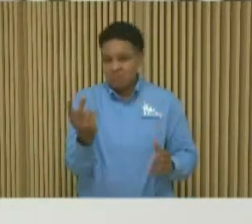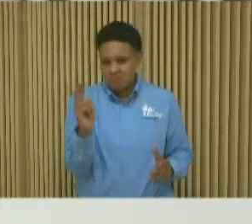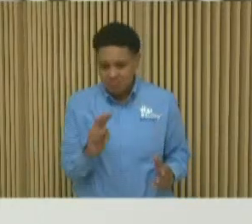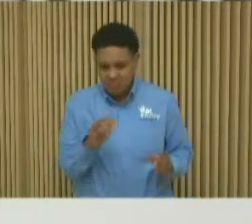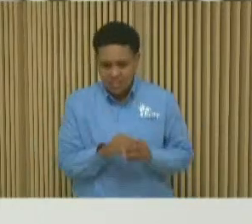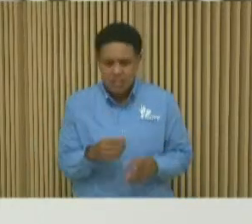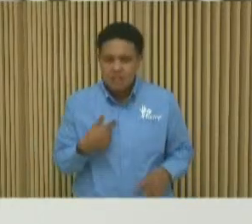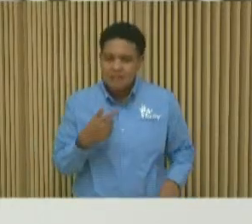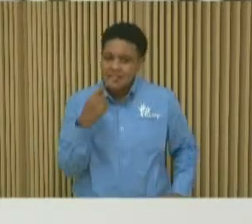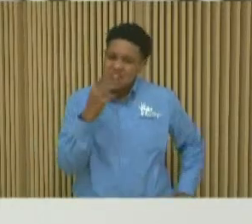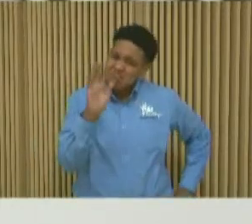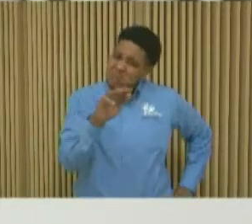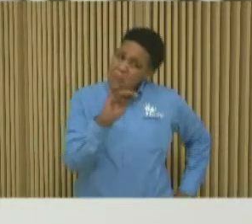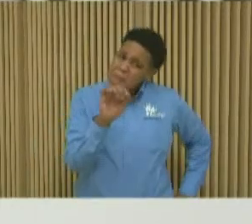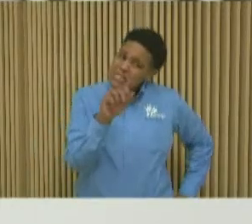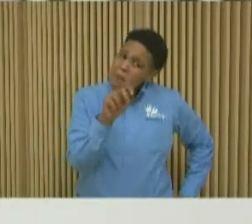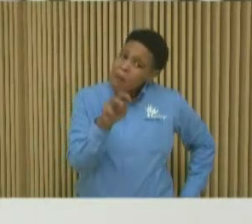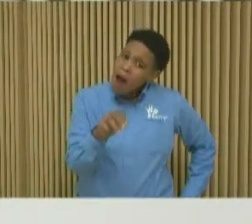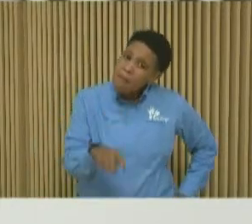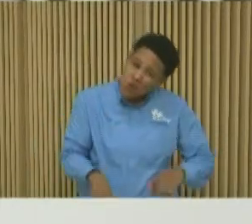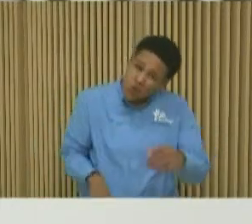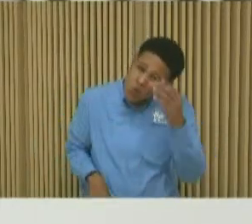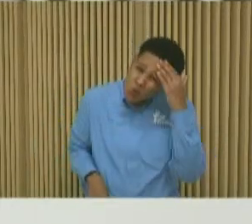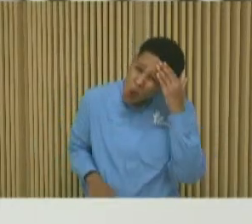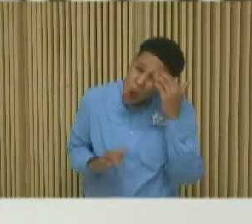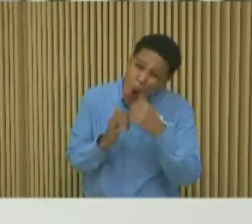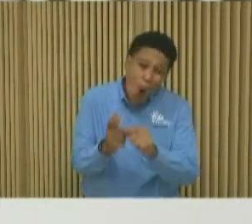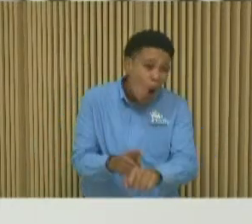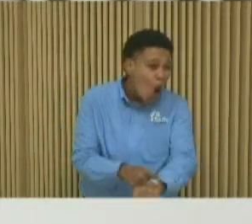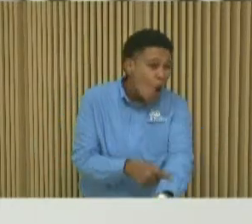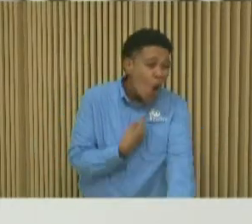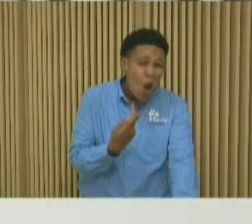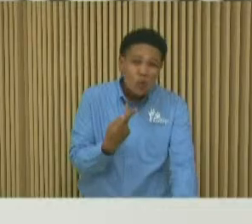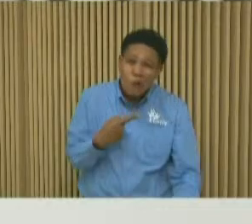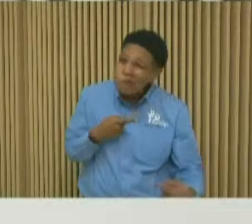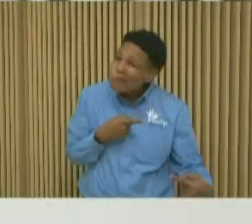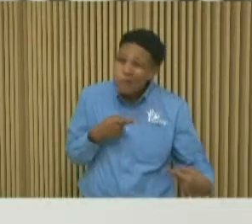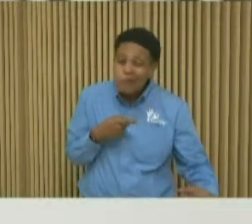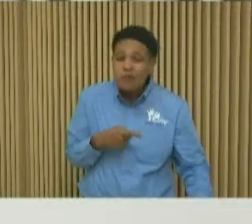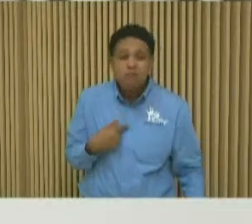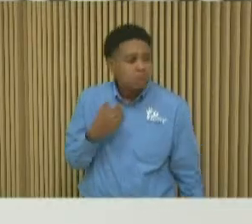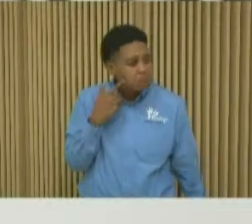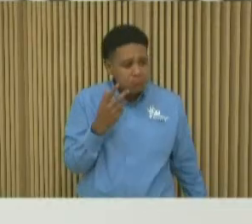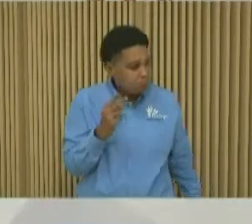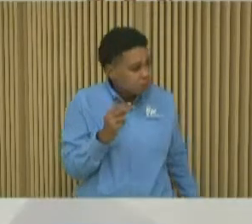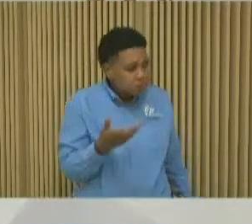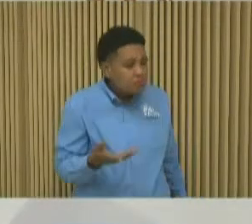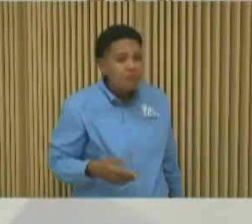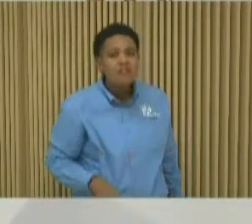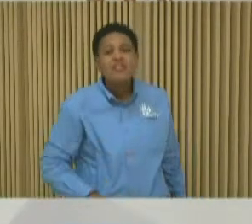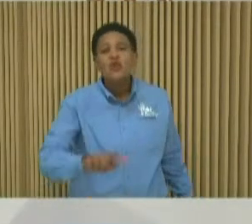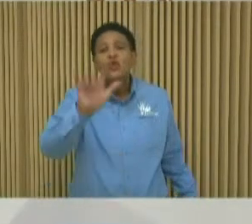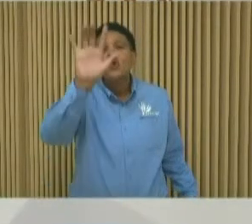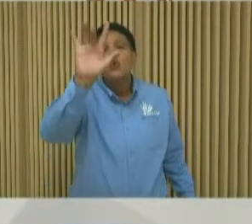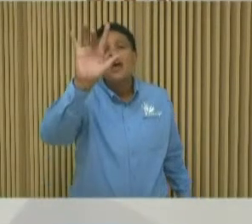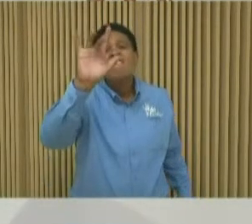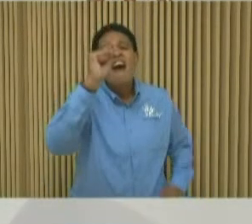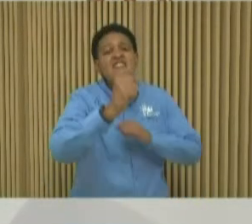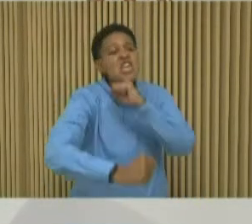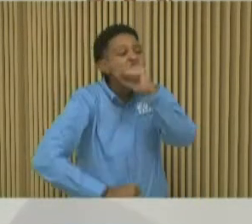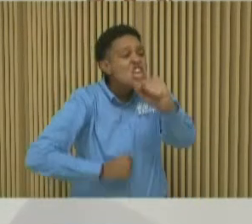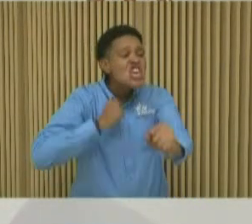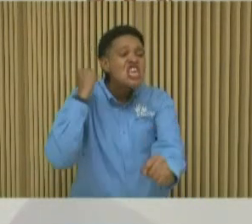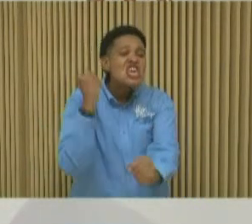Miss Palmer, do you know how long this has been going on? I said, no, 25